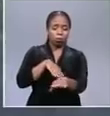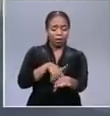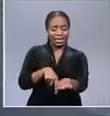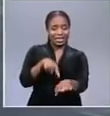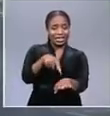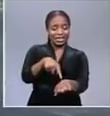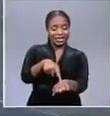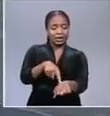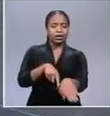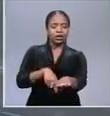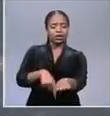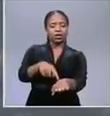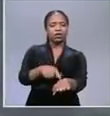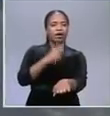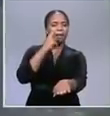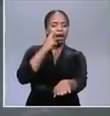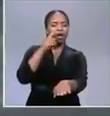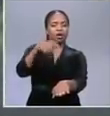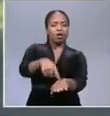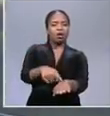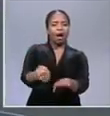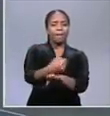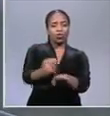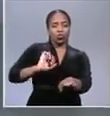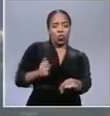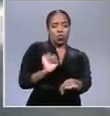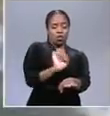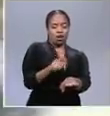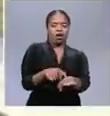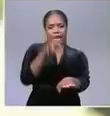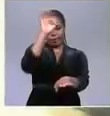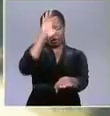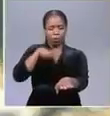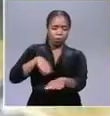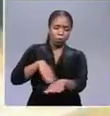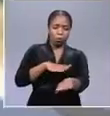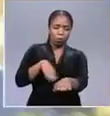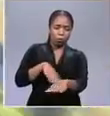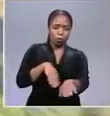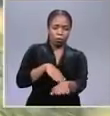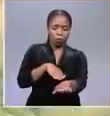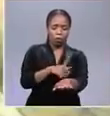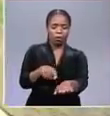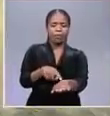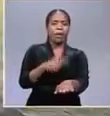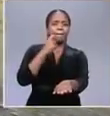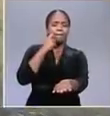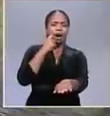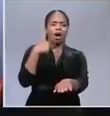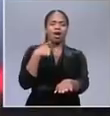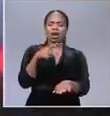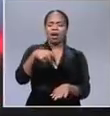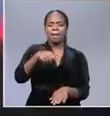the entire chase was caught on camera. Police pursued him along streets and highways. The man also drove his car through a public